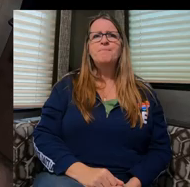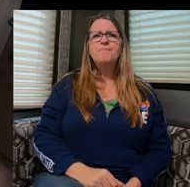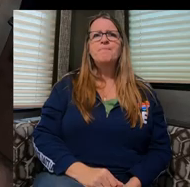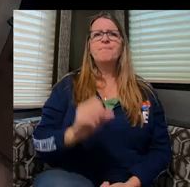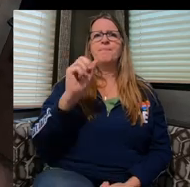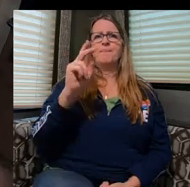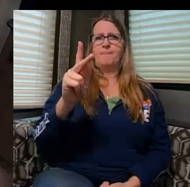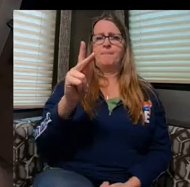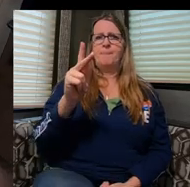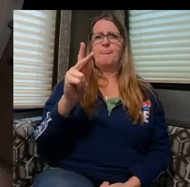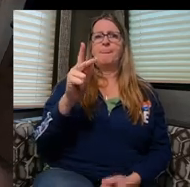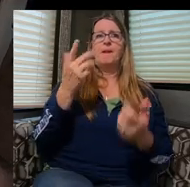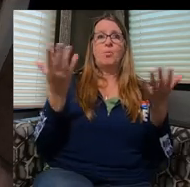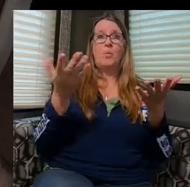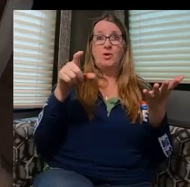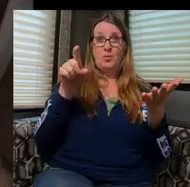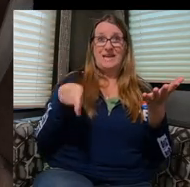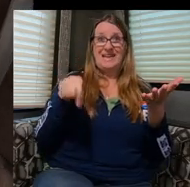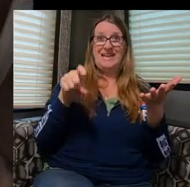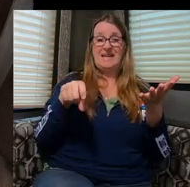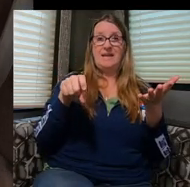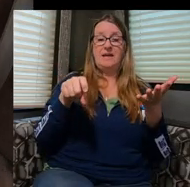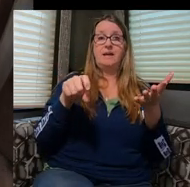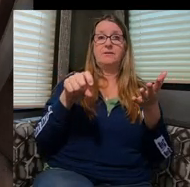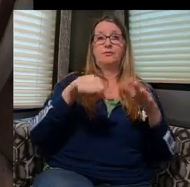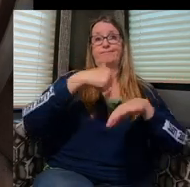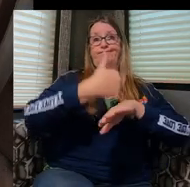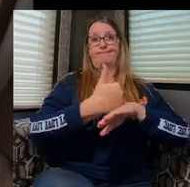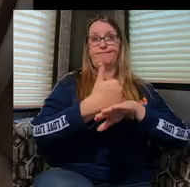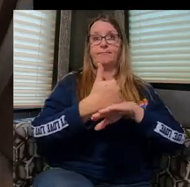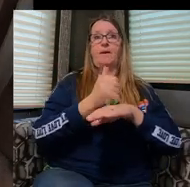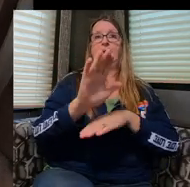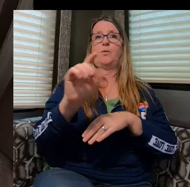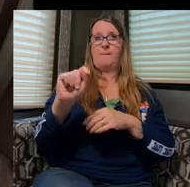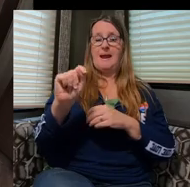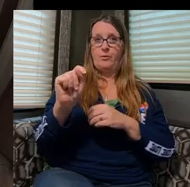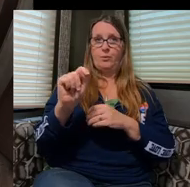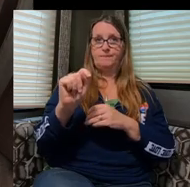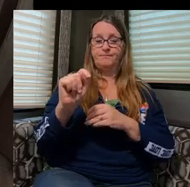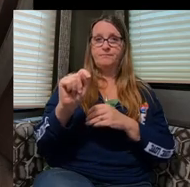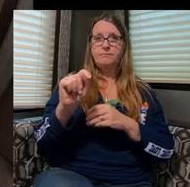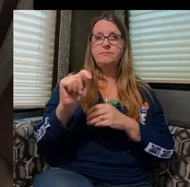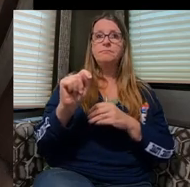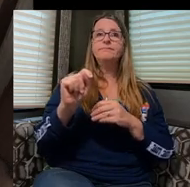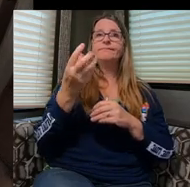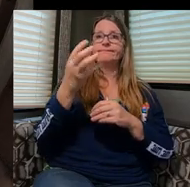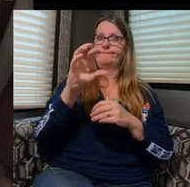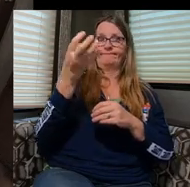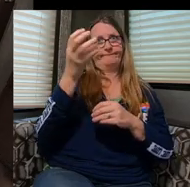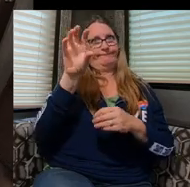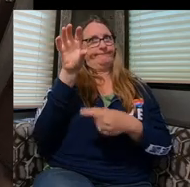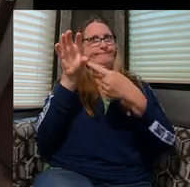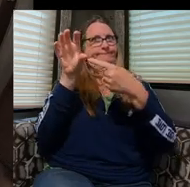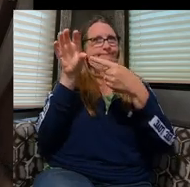project. Okay, this is what you need to put in the retractable clothesline in your bathroom. The